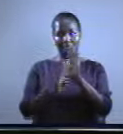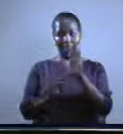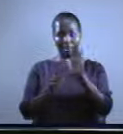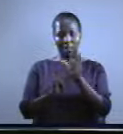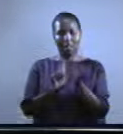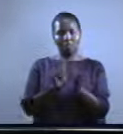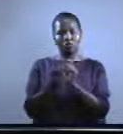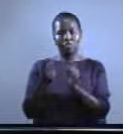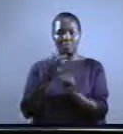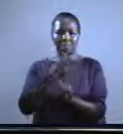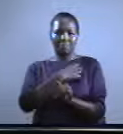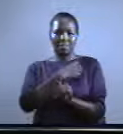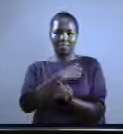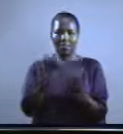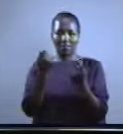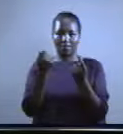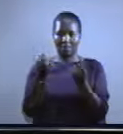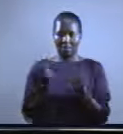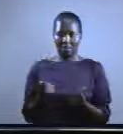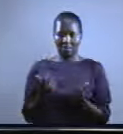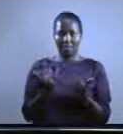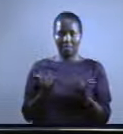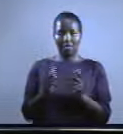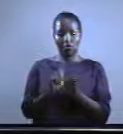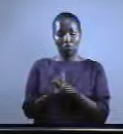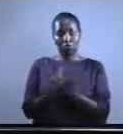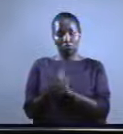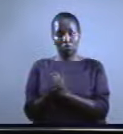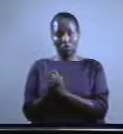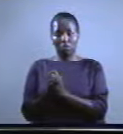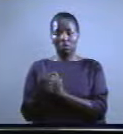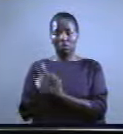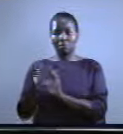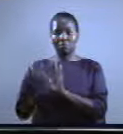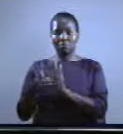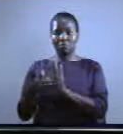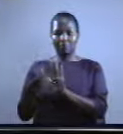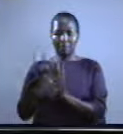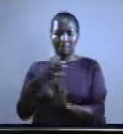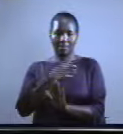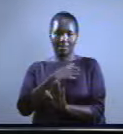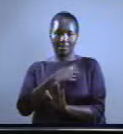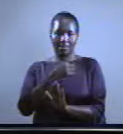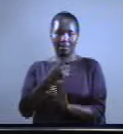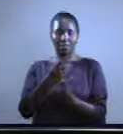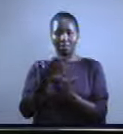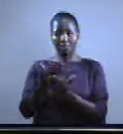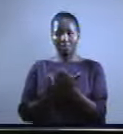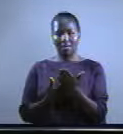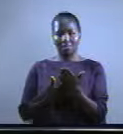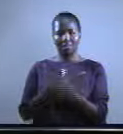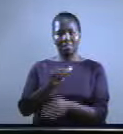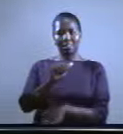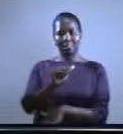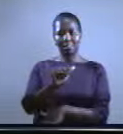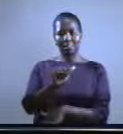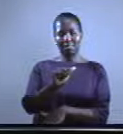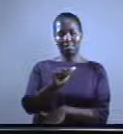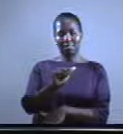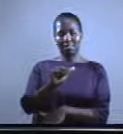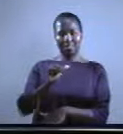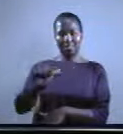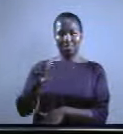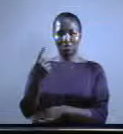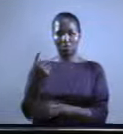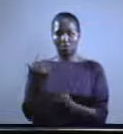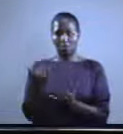of Finance. The amendment is printed in the name of the Minister on page 661 of